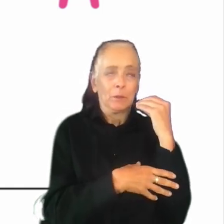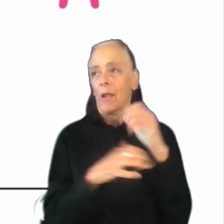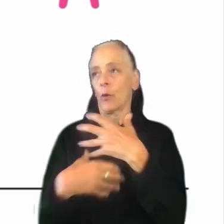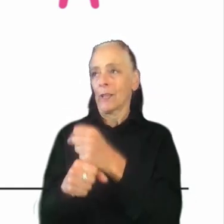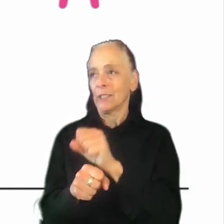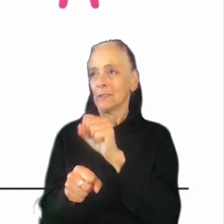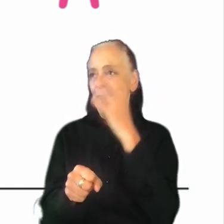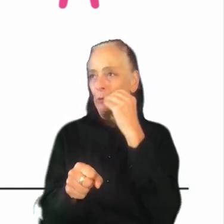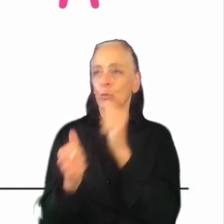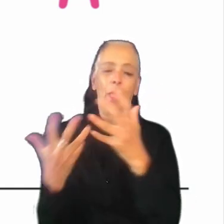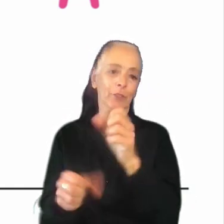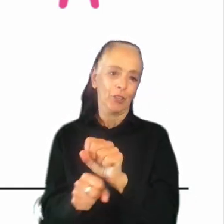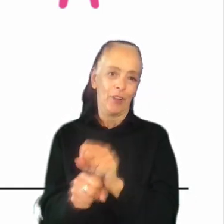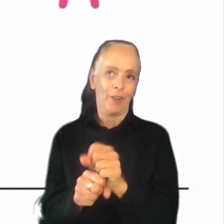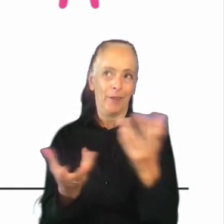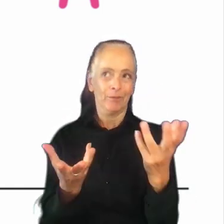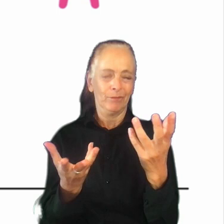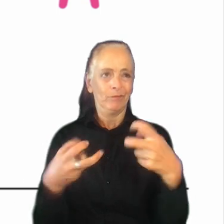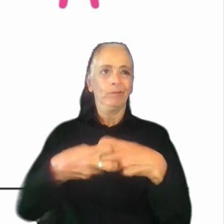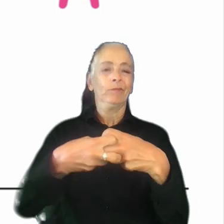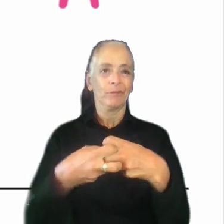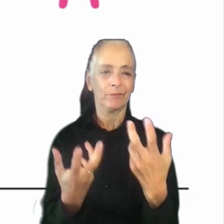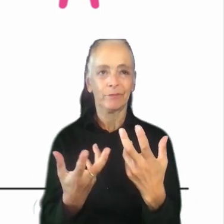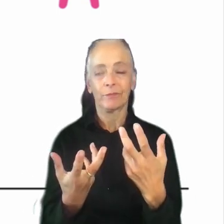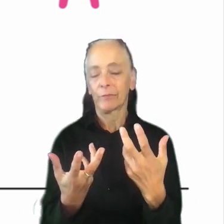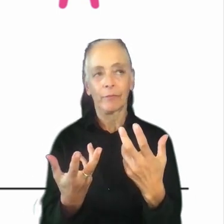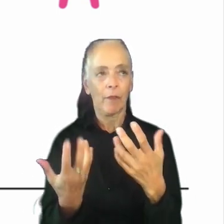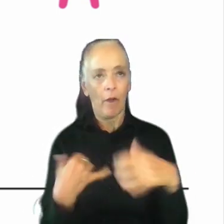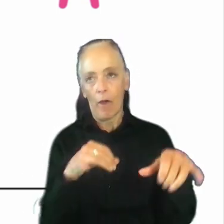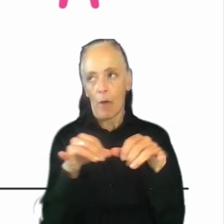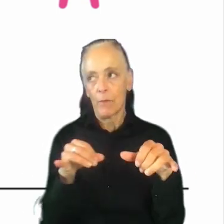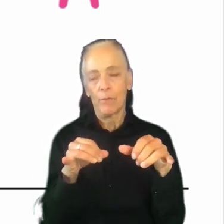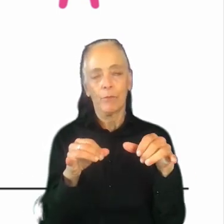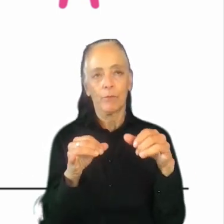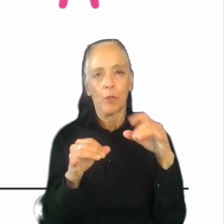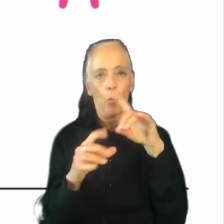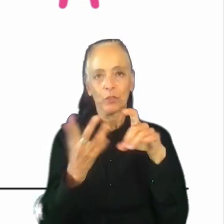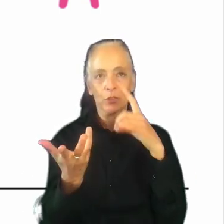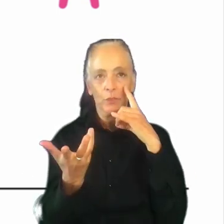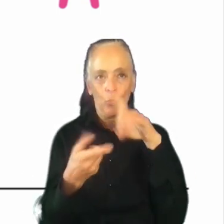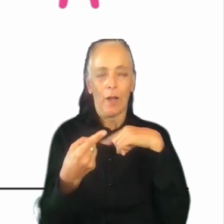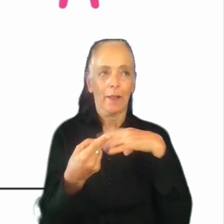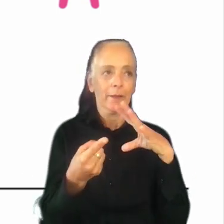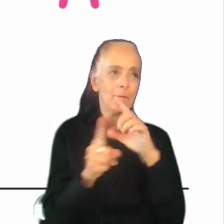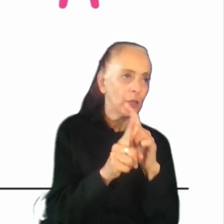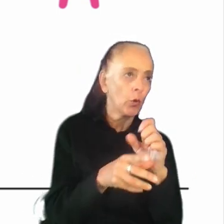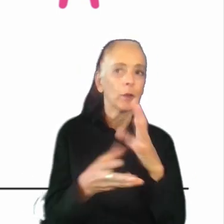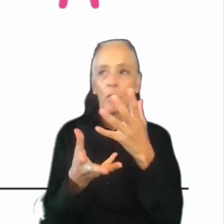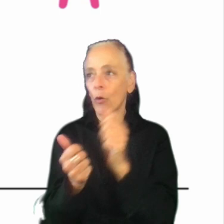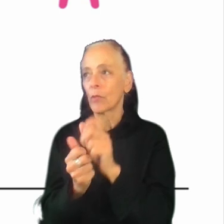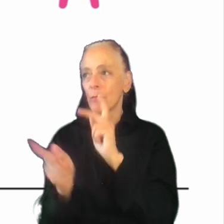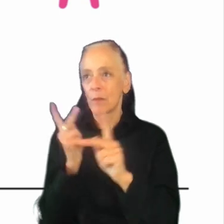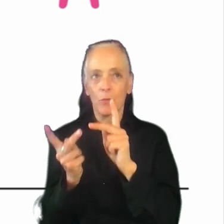experience without having a job in the first place this is a very common question that we get when we're doing mentoring or i'm speaking to people entering the industry and it's a